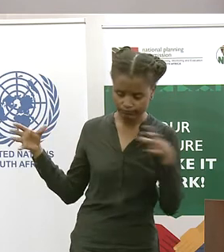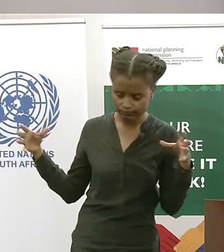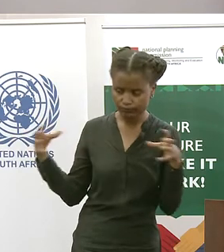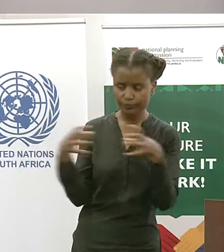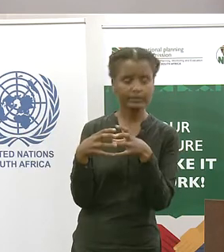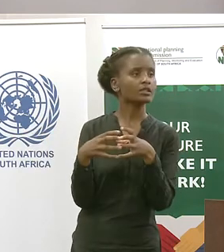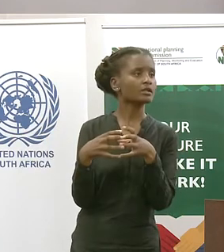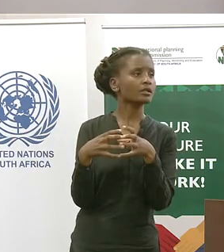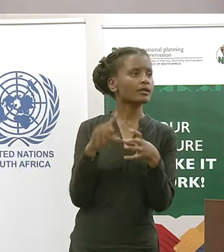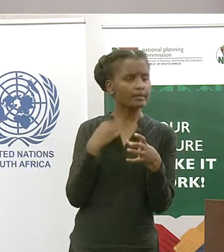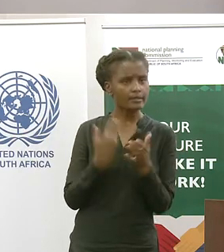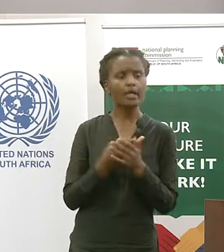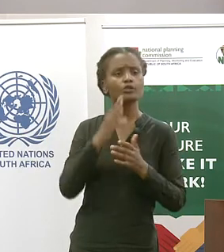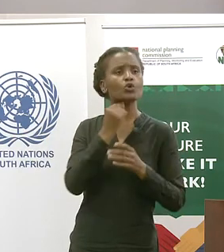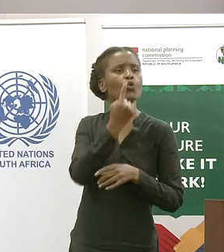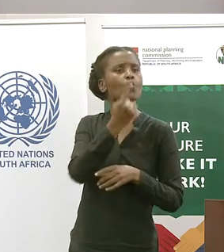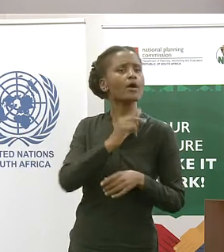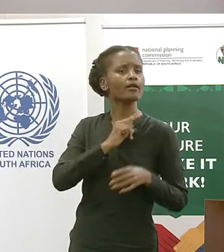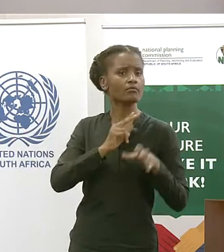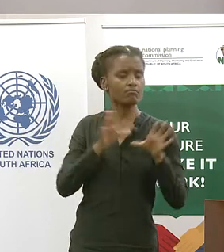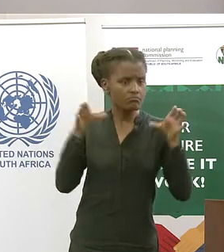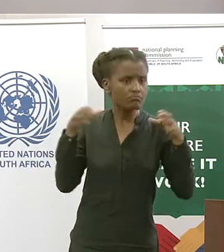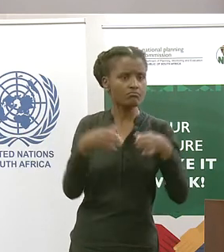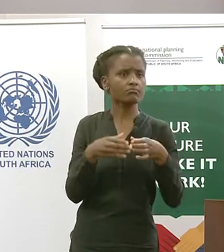talk with one voice. And you find that